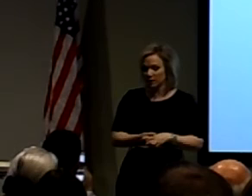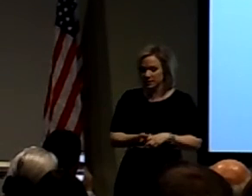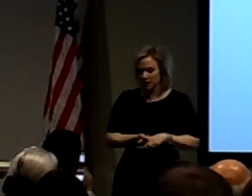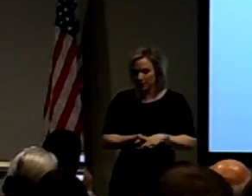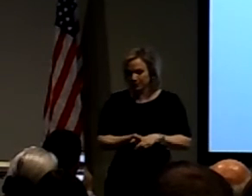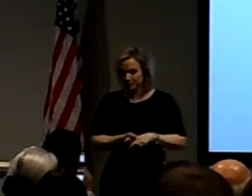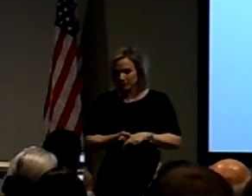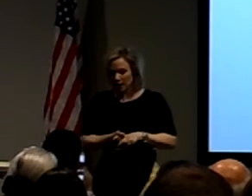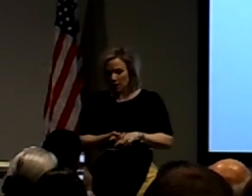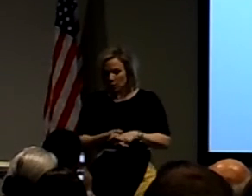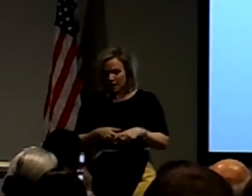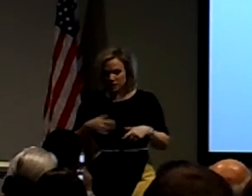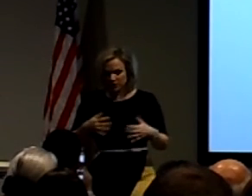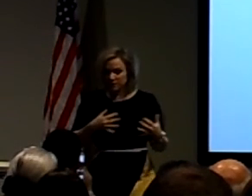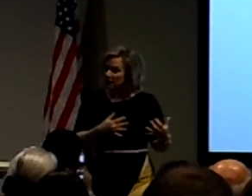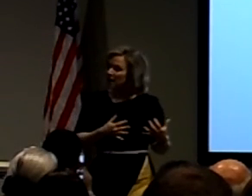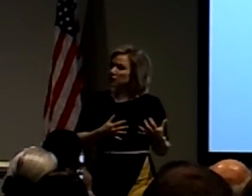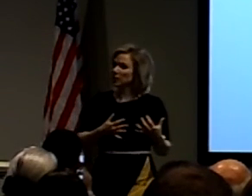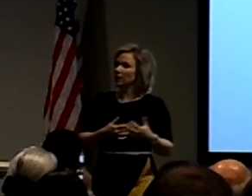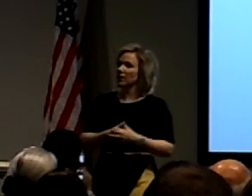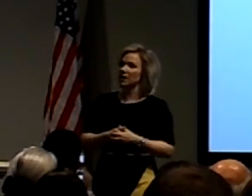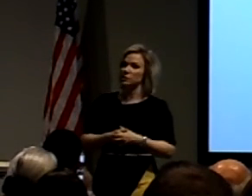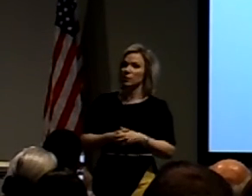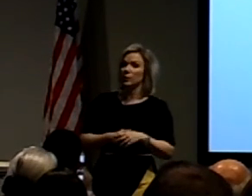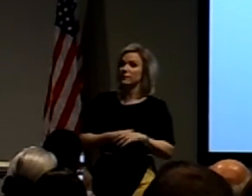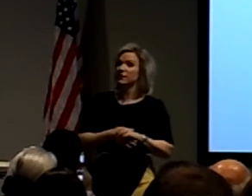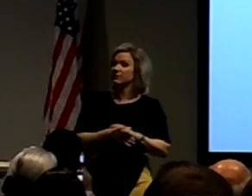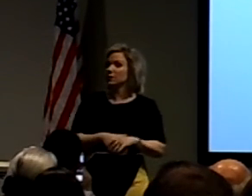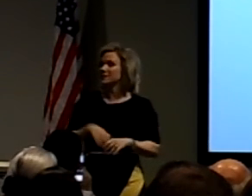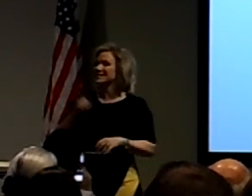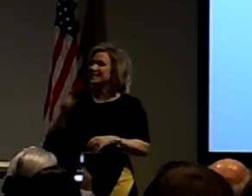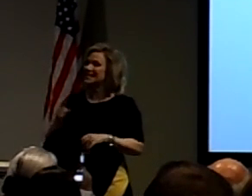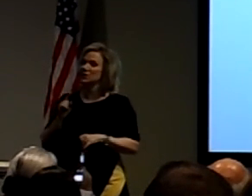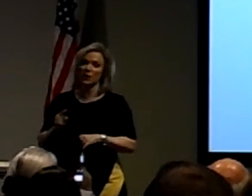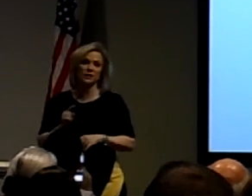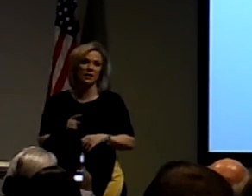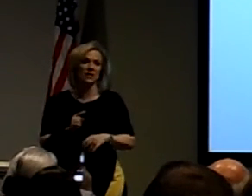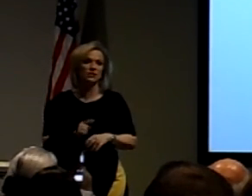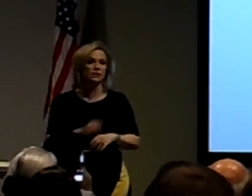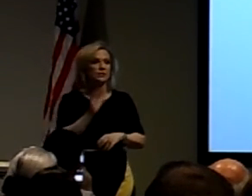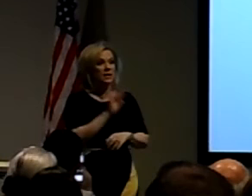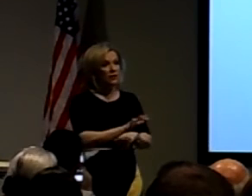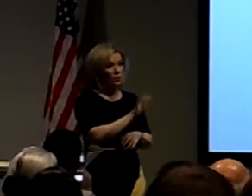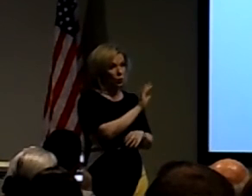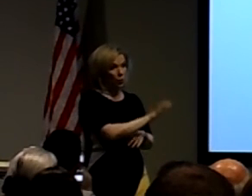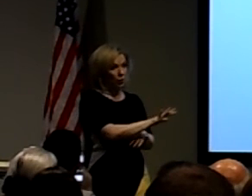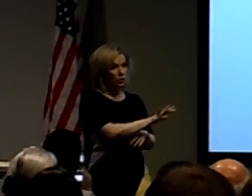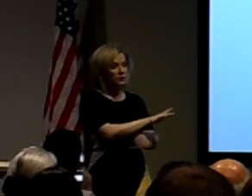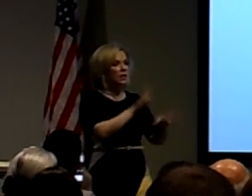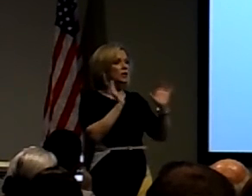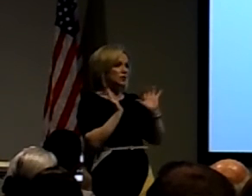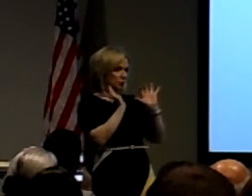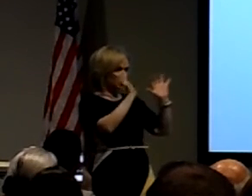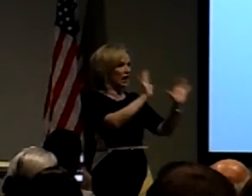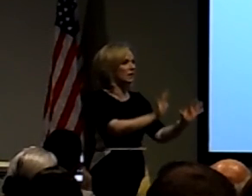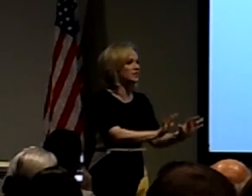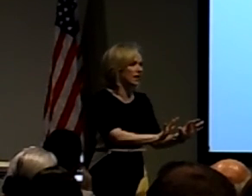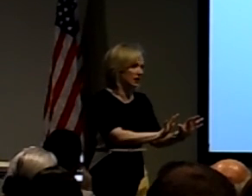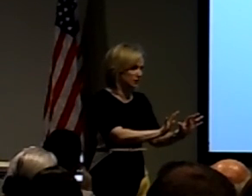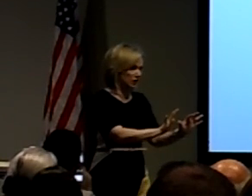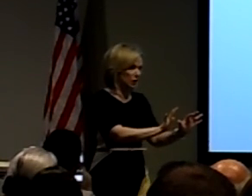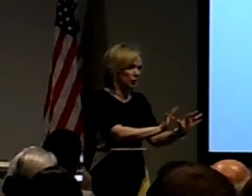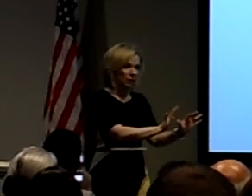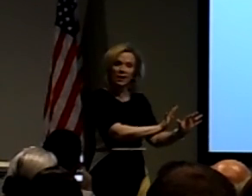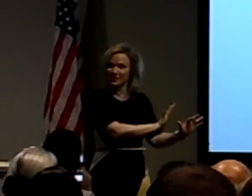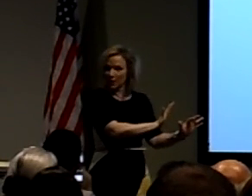of these achievements. We're not just first in the country on things, we were one of the first 10 transit agencies in the world to push